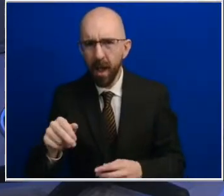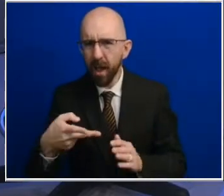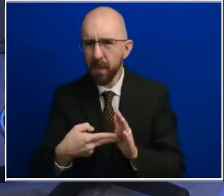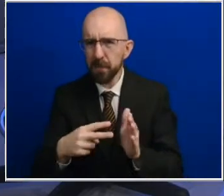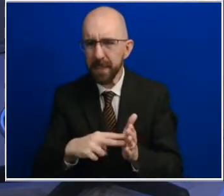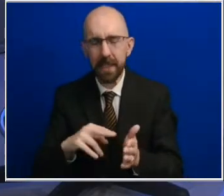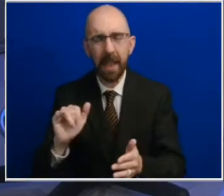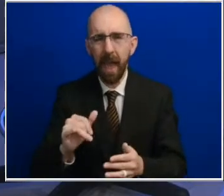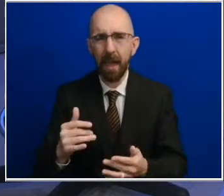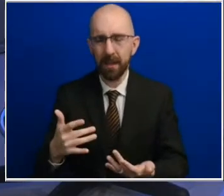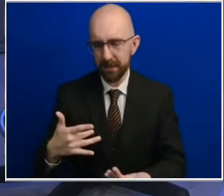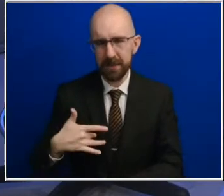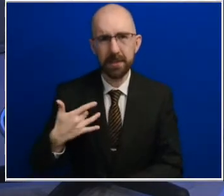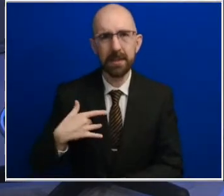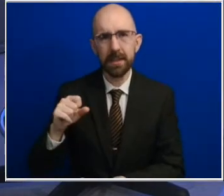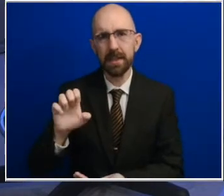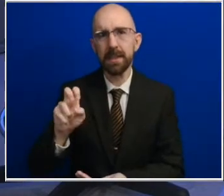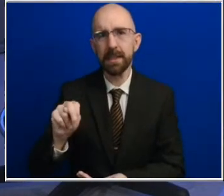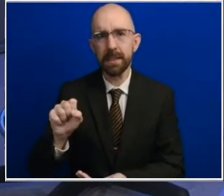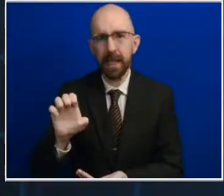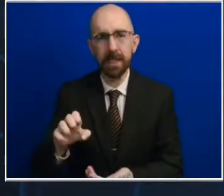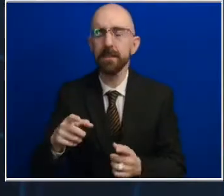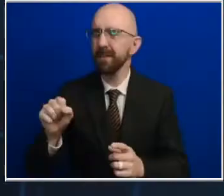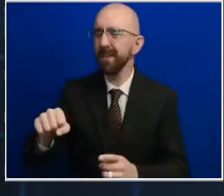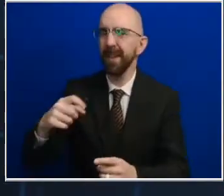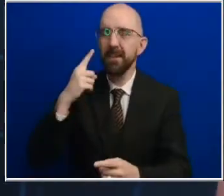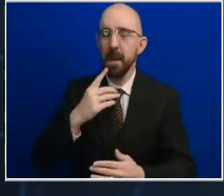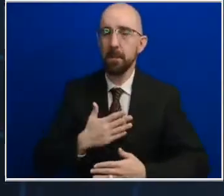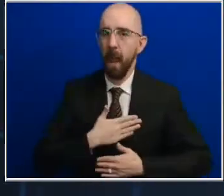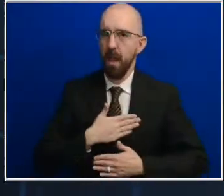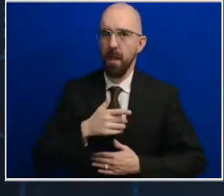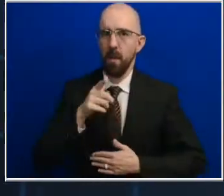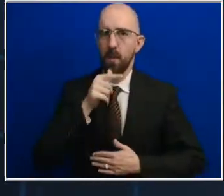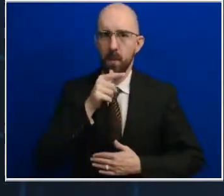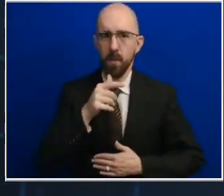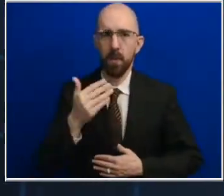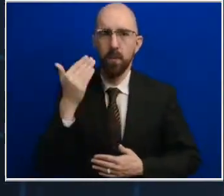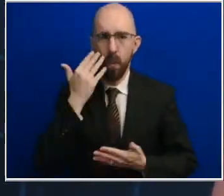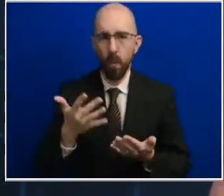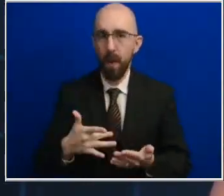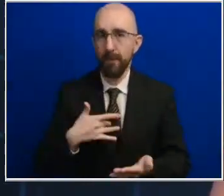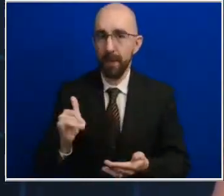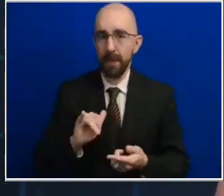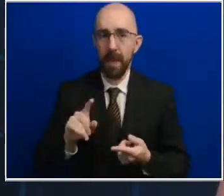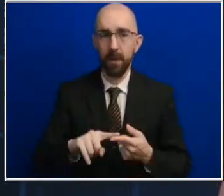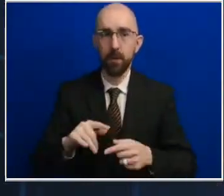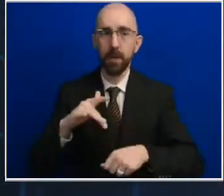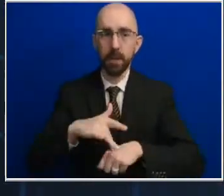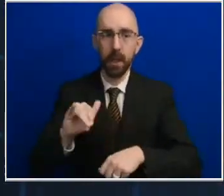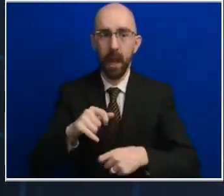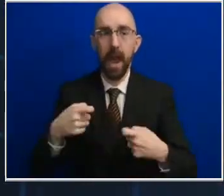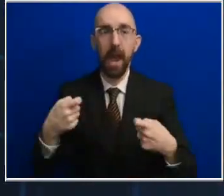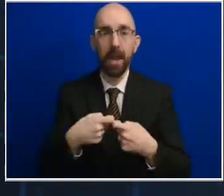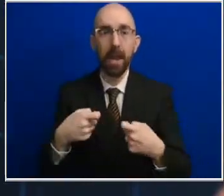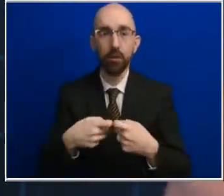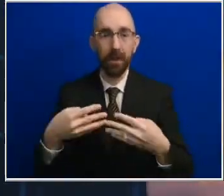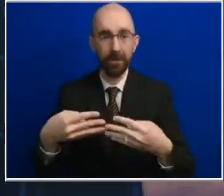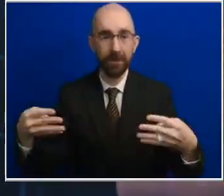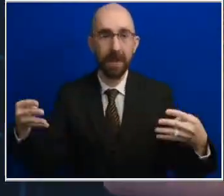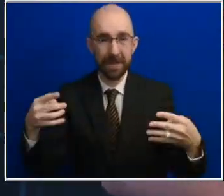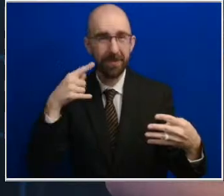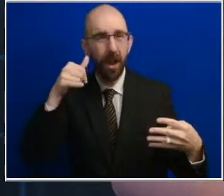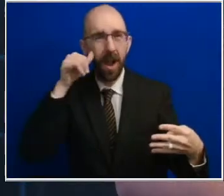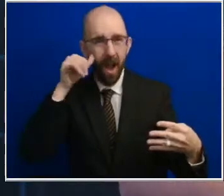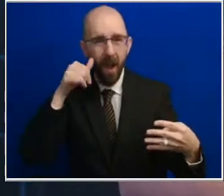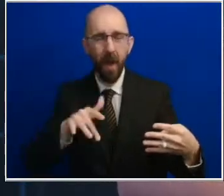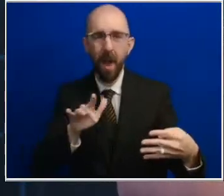was coming on? Well, like for people who know what it feels like to touch like an electric cattle fence, you know, it sends this